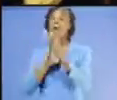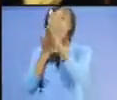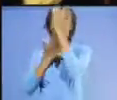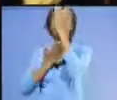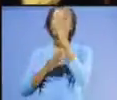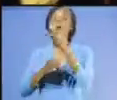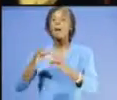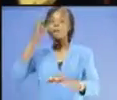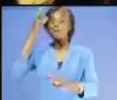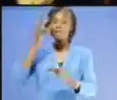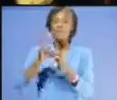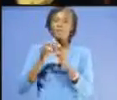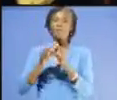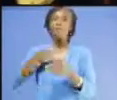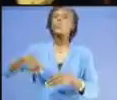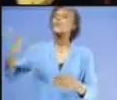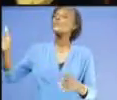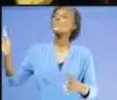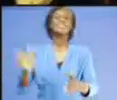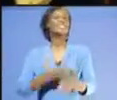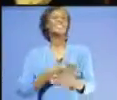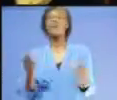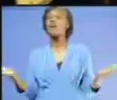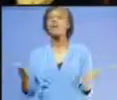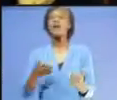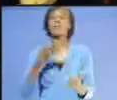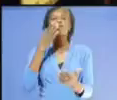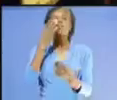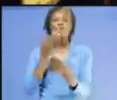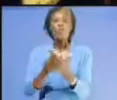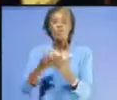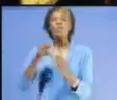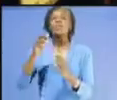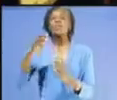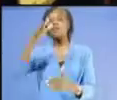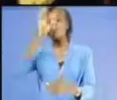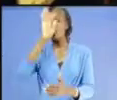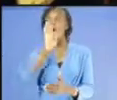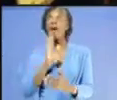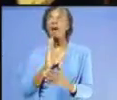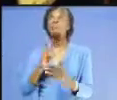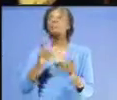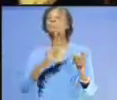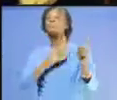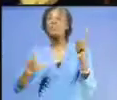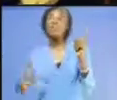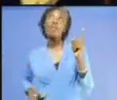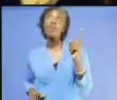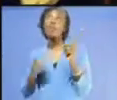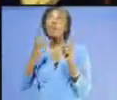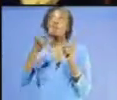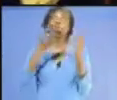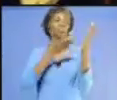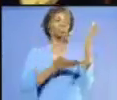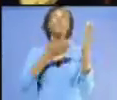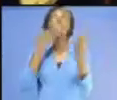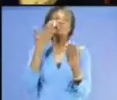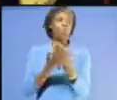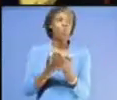We will sing of the goodness of God. The Lord is good. His